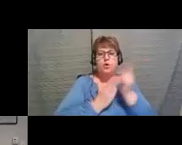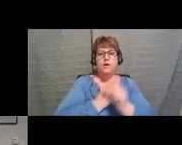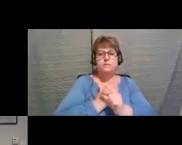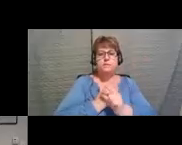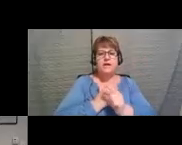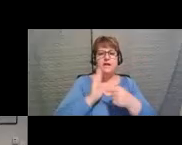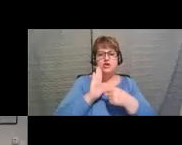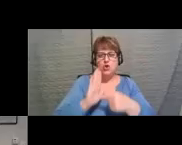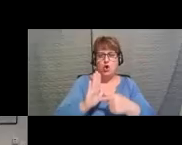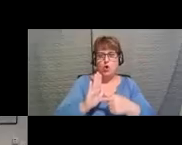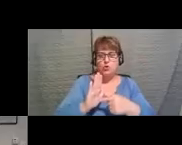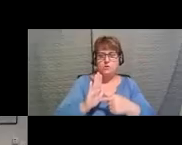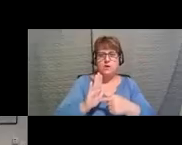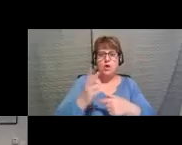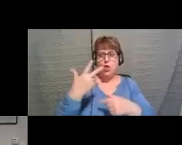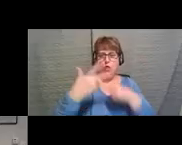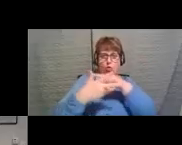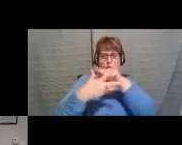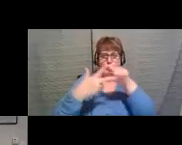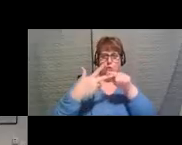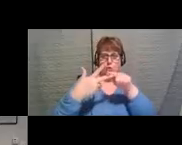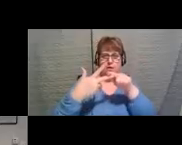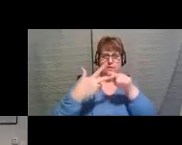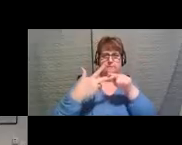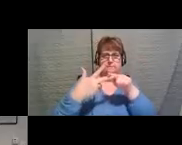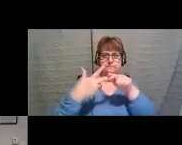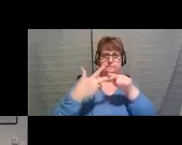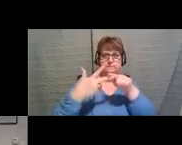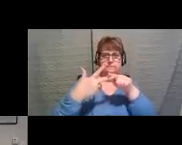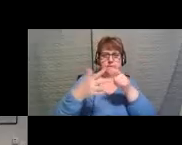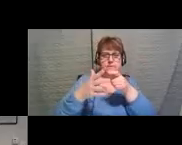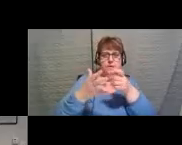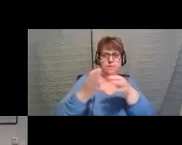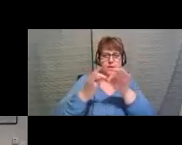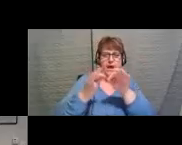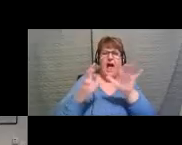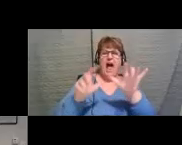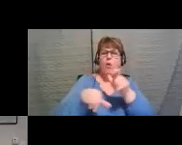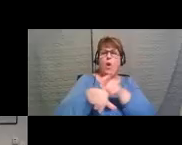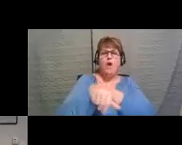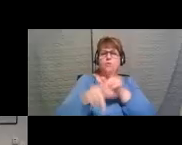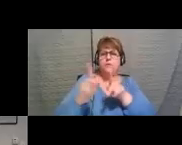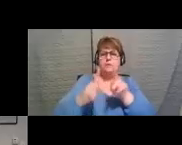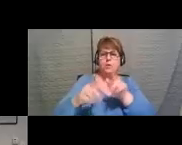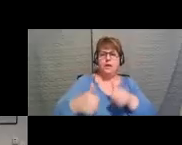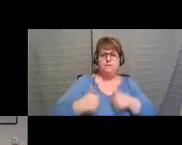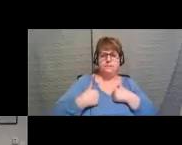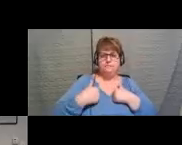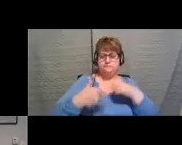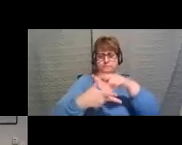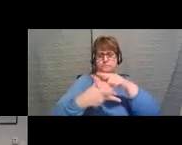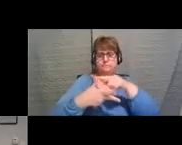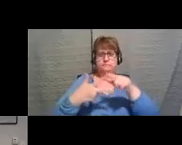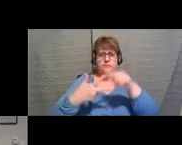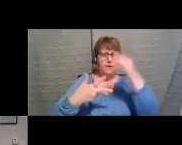human well-being using just 3 criteria. There is longevity, how long do people live?